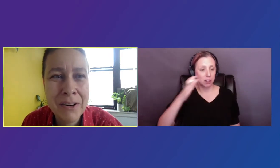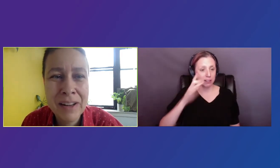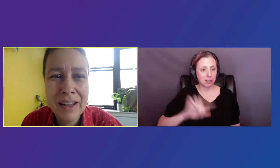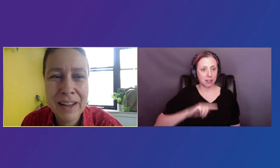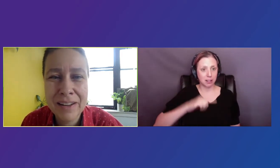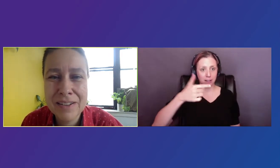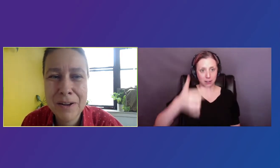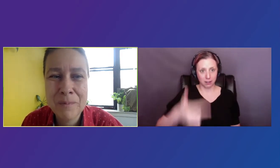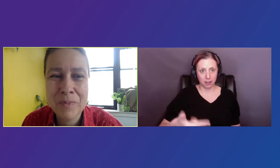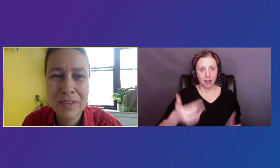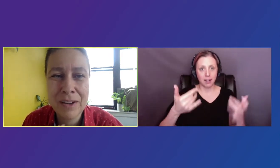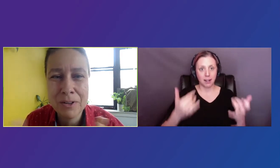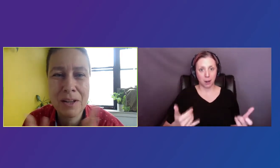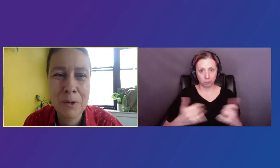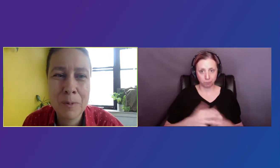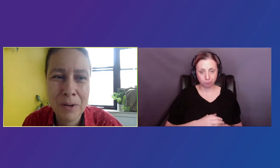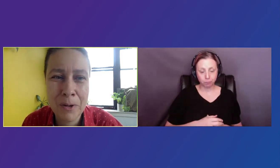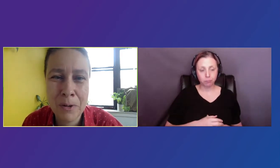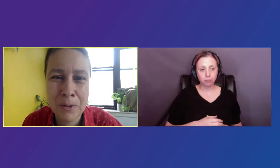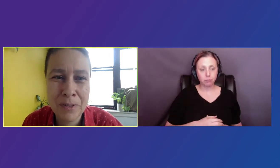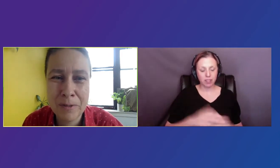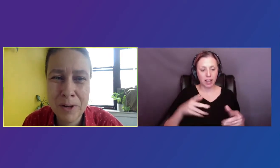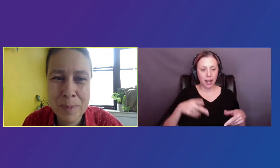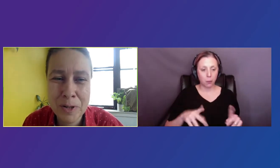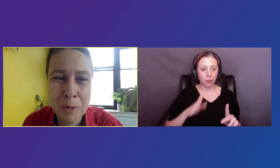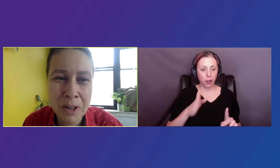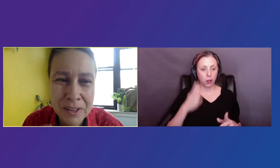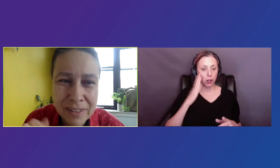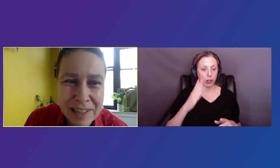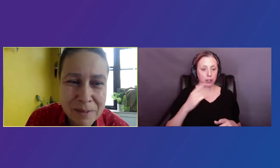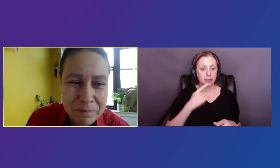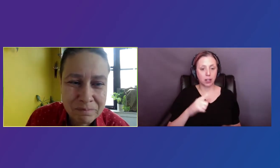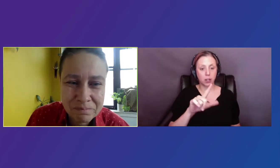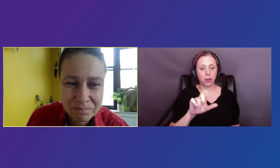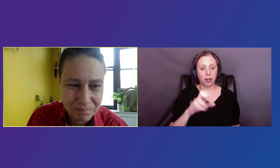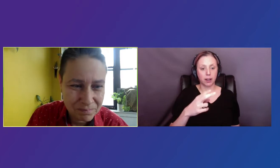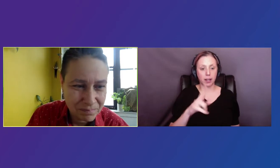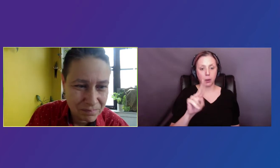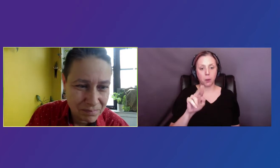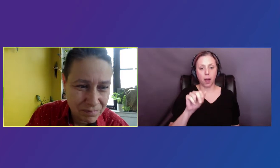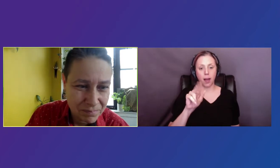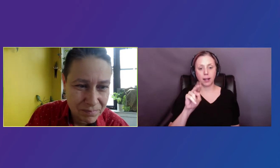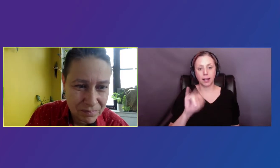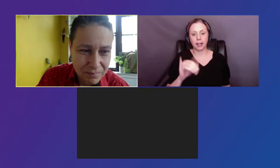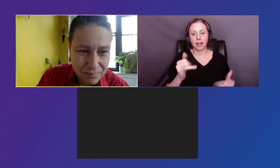Lehuanani now and let her tell you about her own very special work. Thanks.